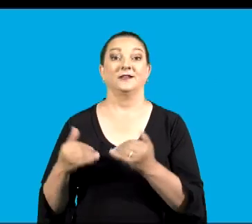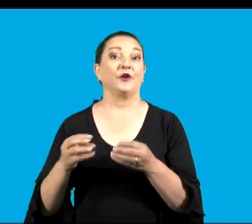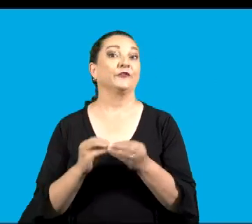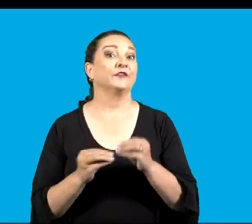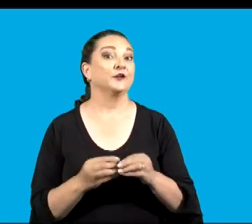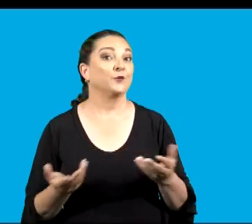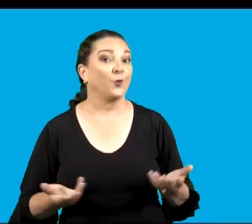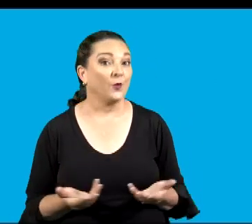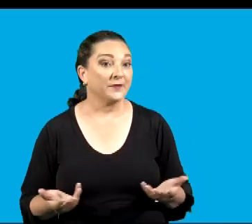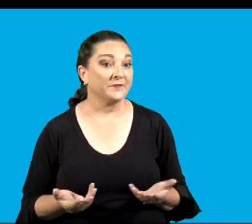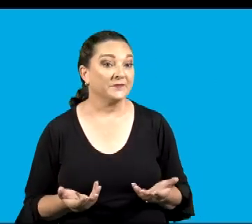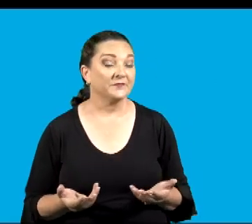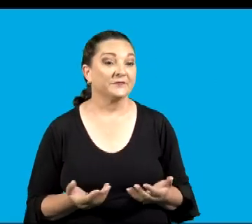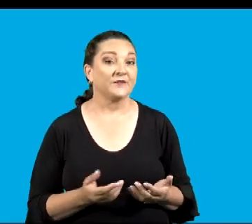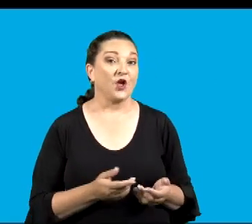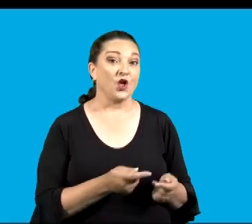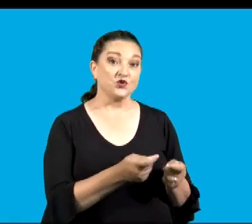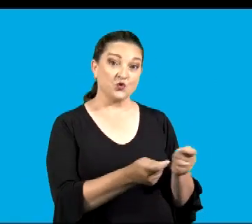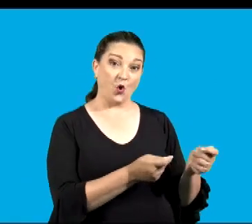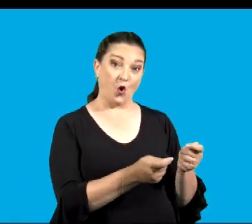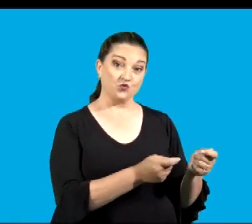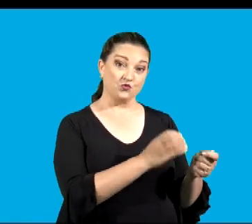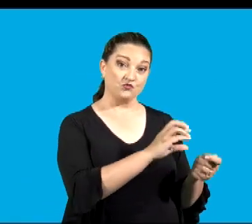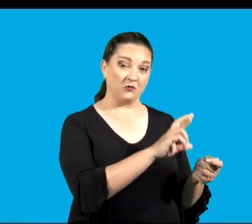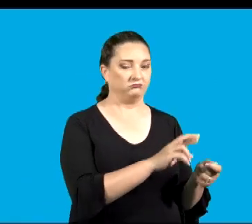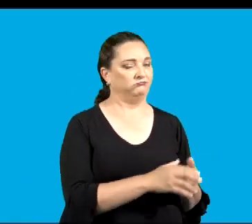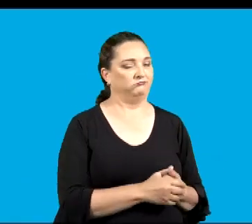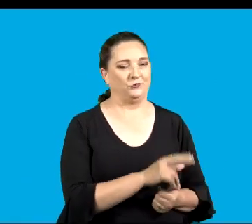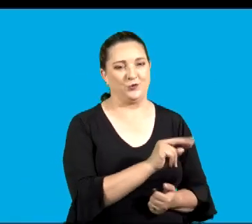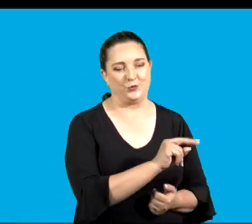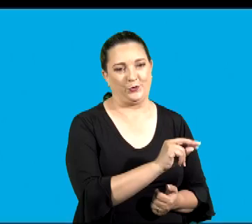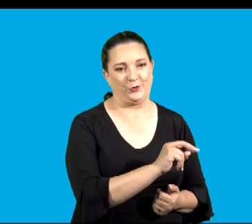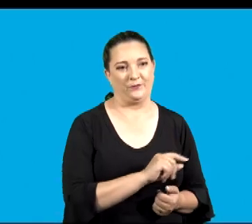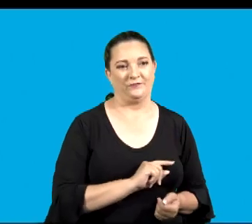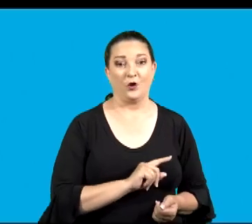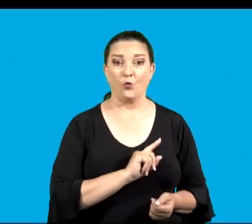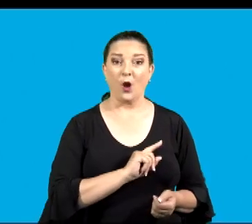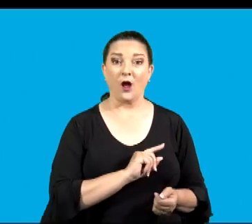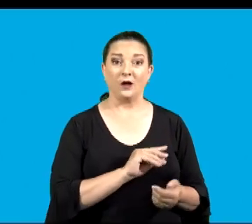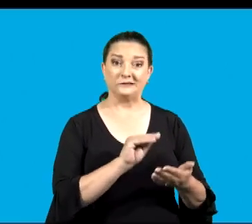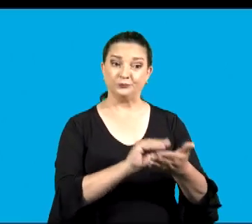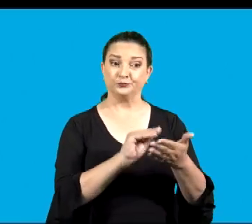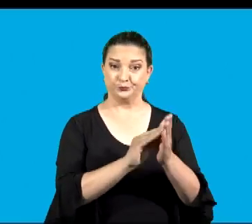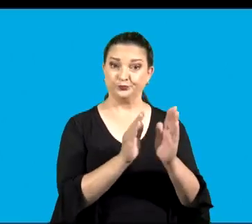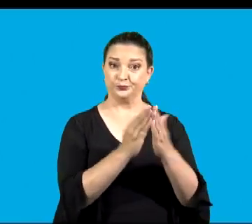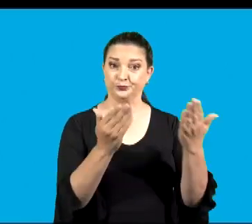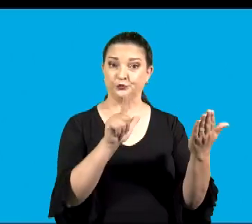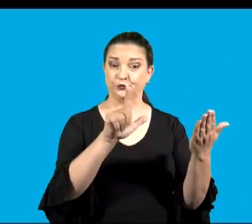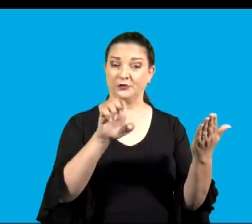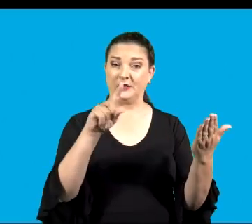that, where do we go? Do we go to the control? No, because we're told that the posting to the ledger was